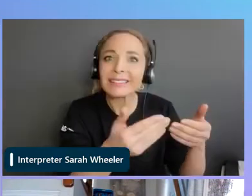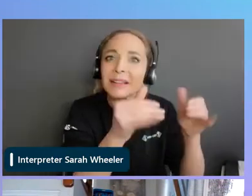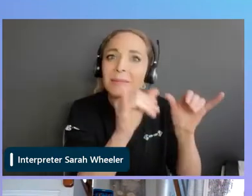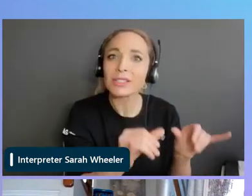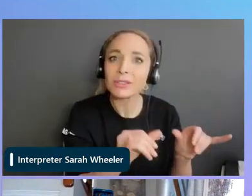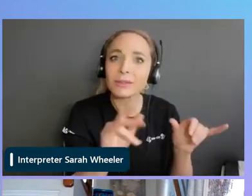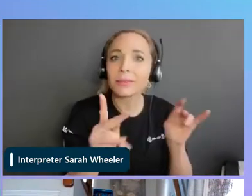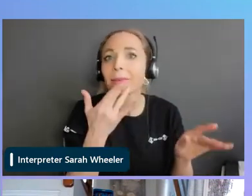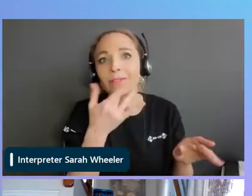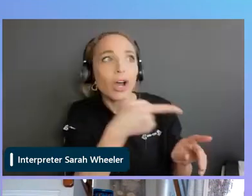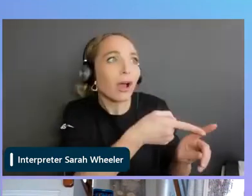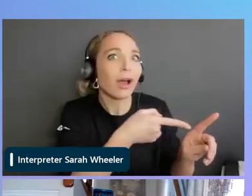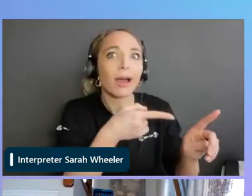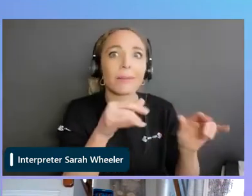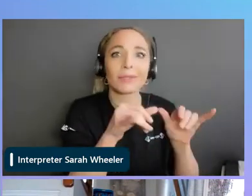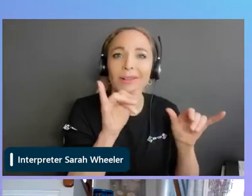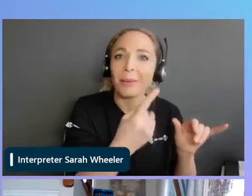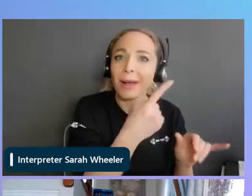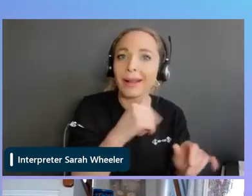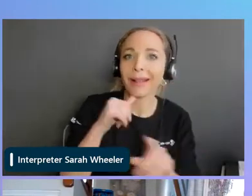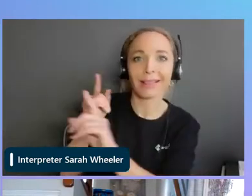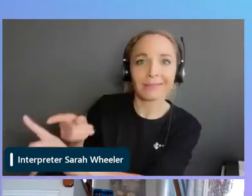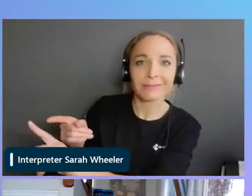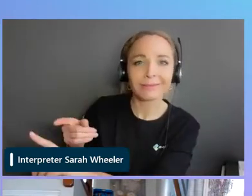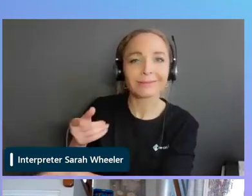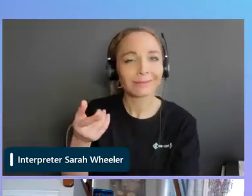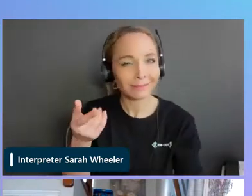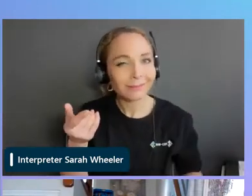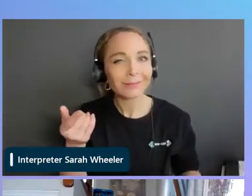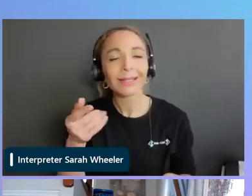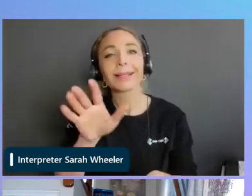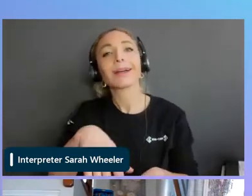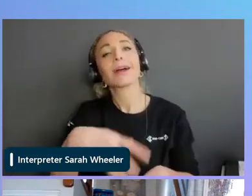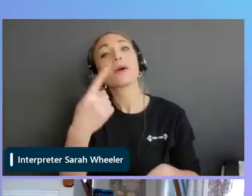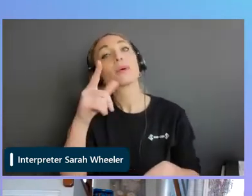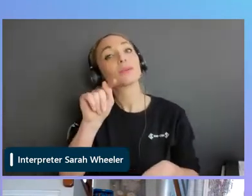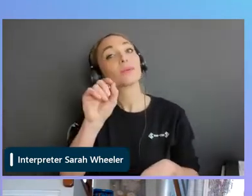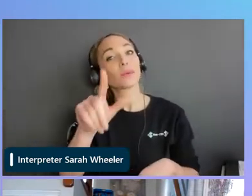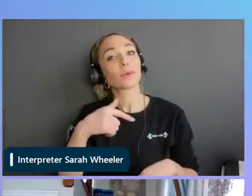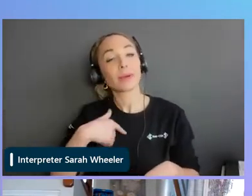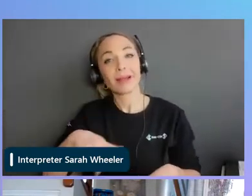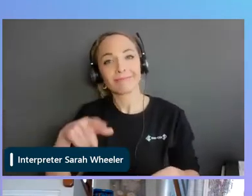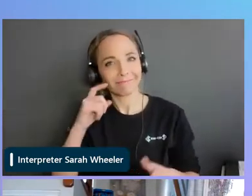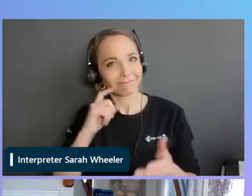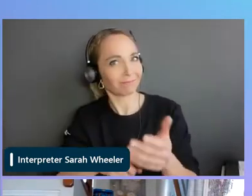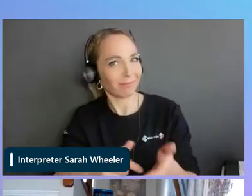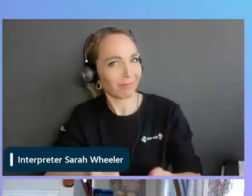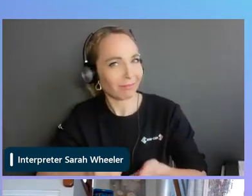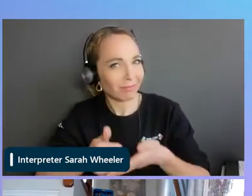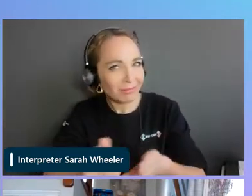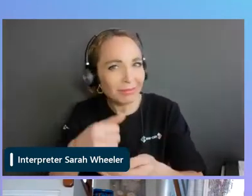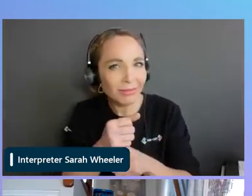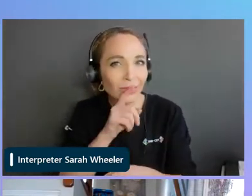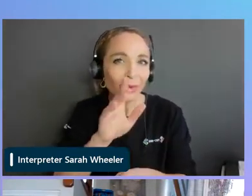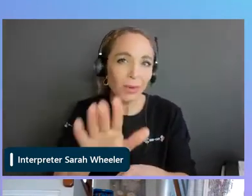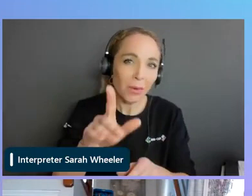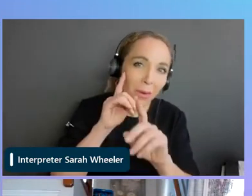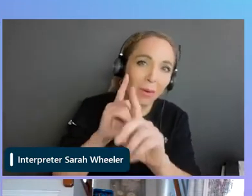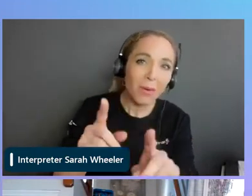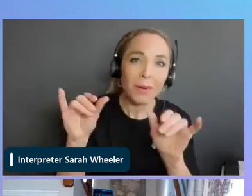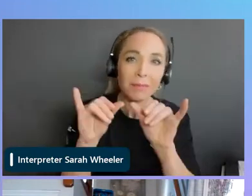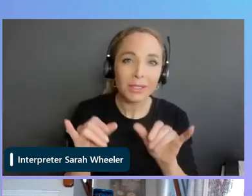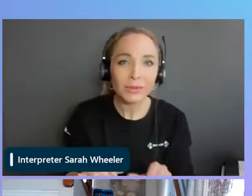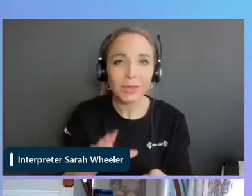measure? Now, a tool I think you'll find really helpful in making sure that your goals and metrics and actions are